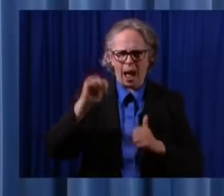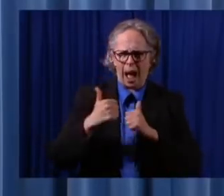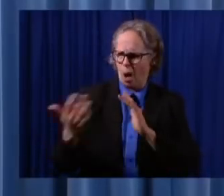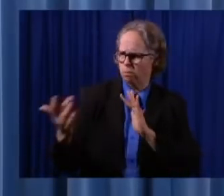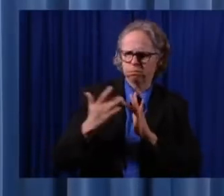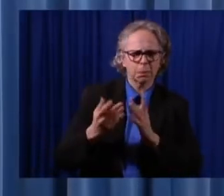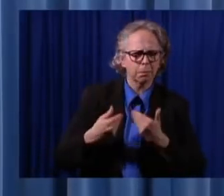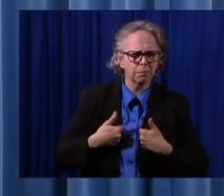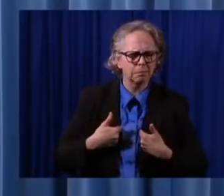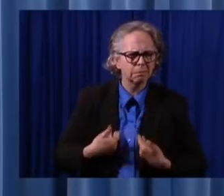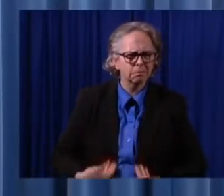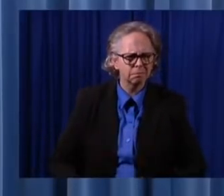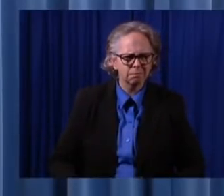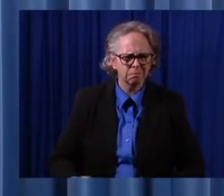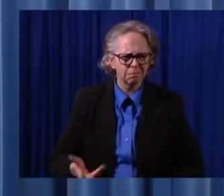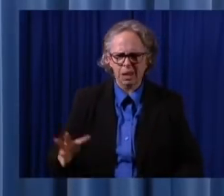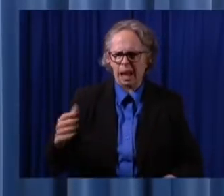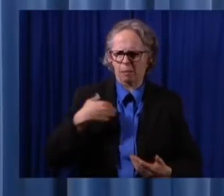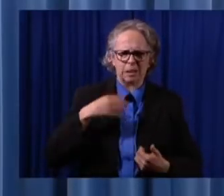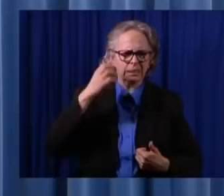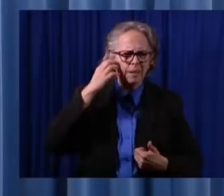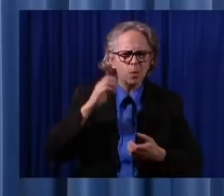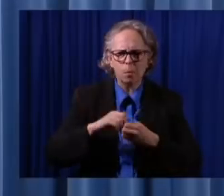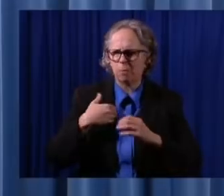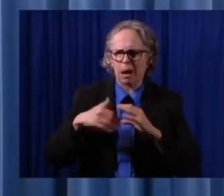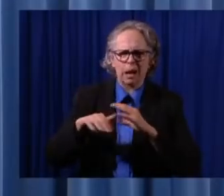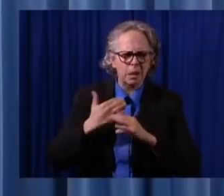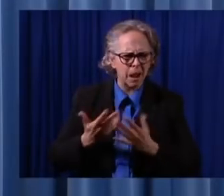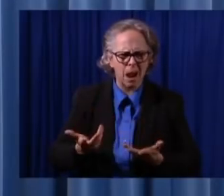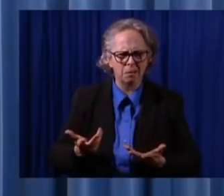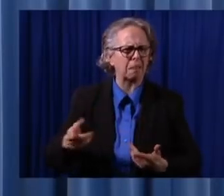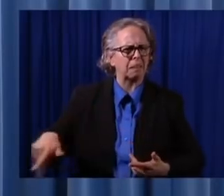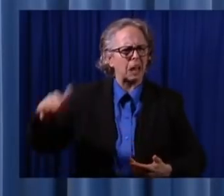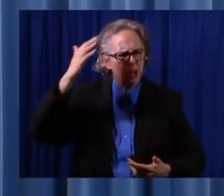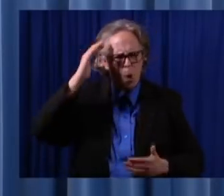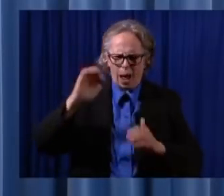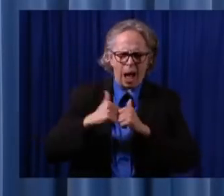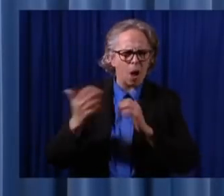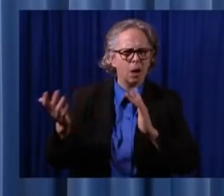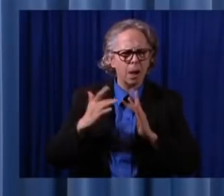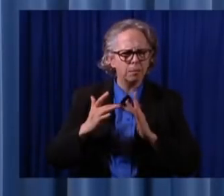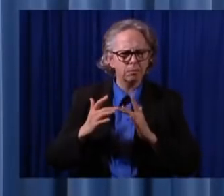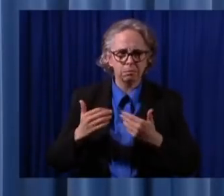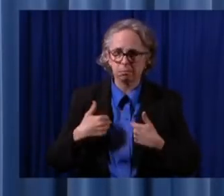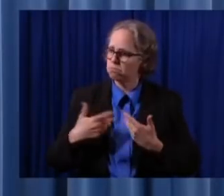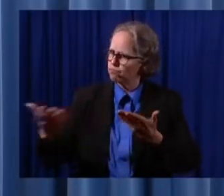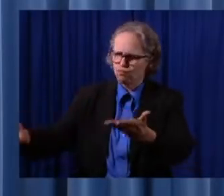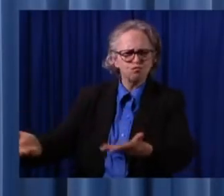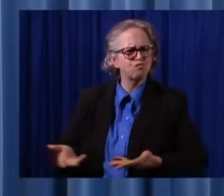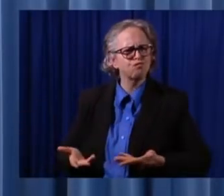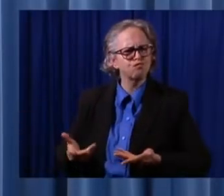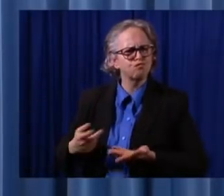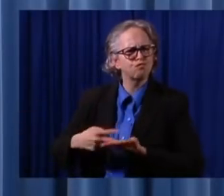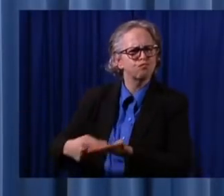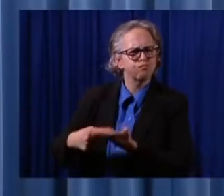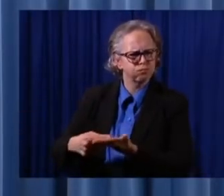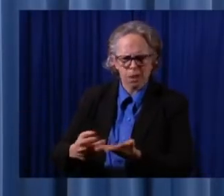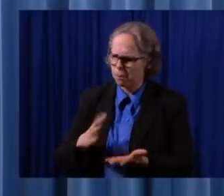have either my cell phone or my email, and we welcome for them to get in contact with